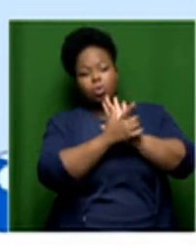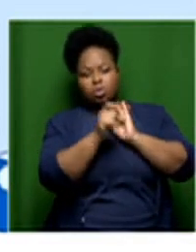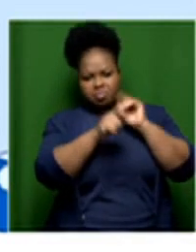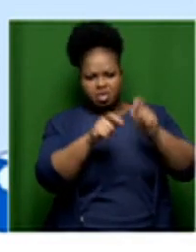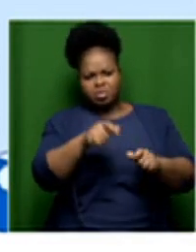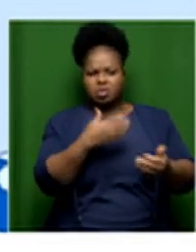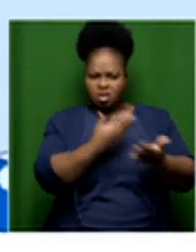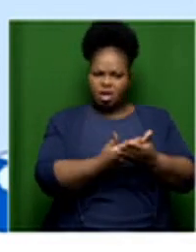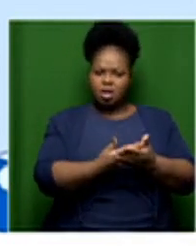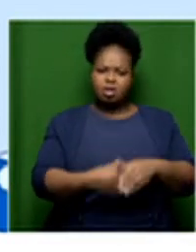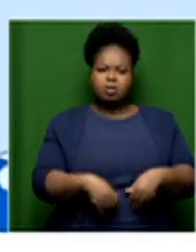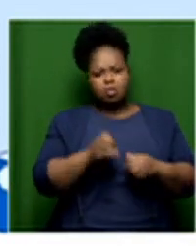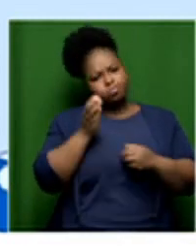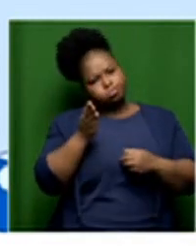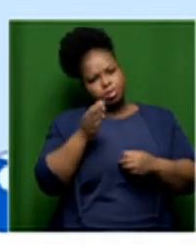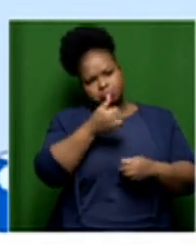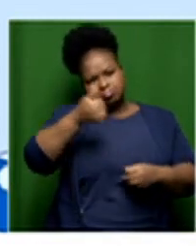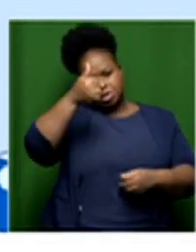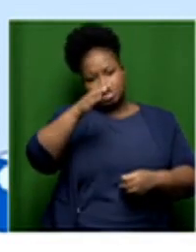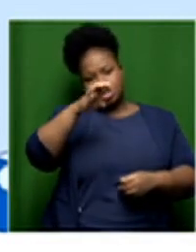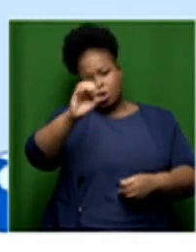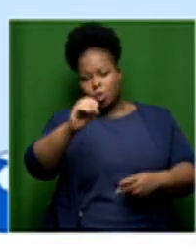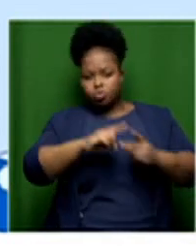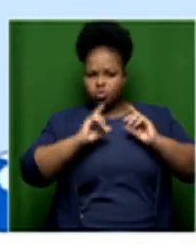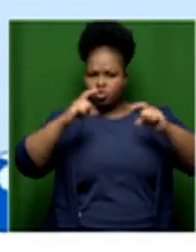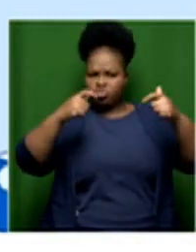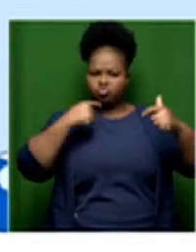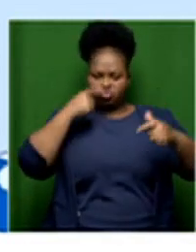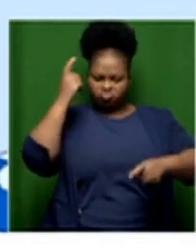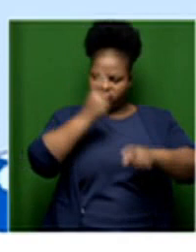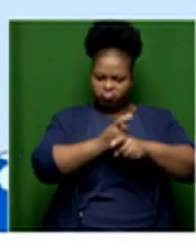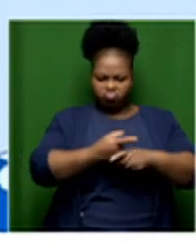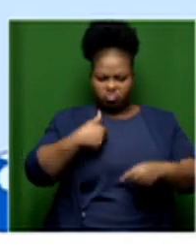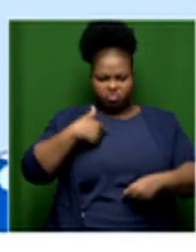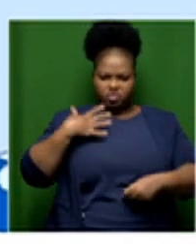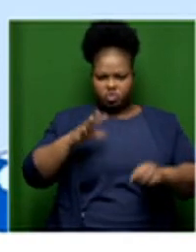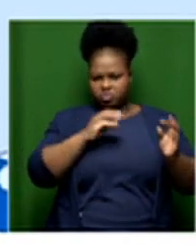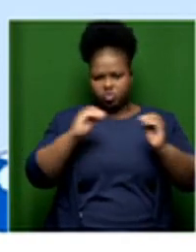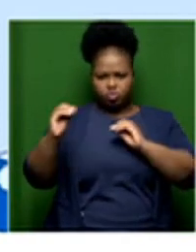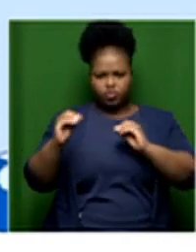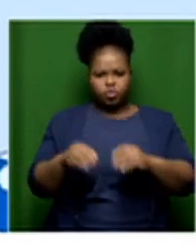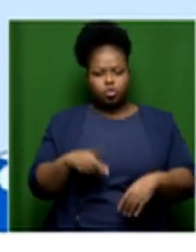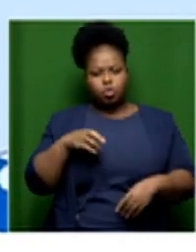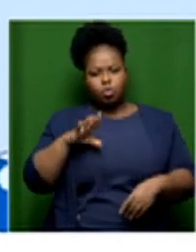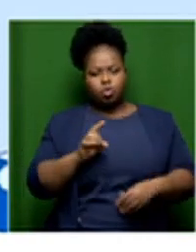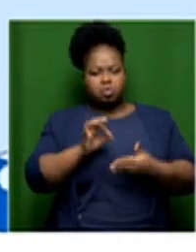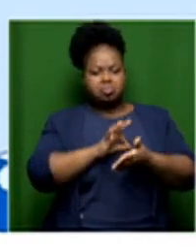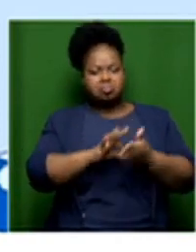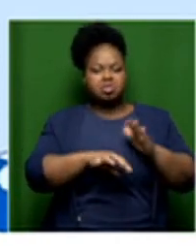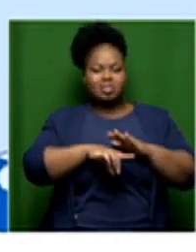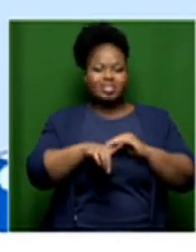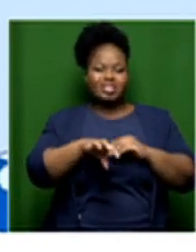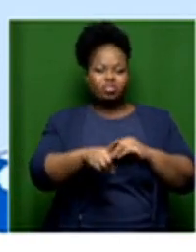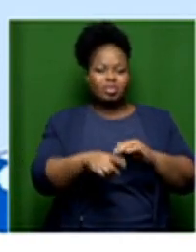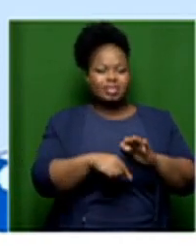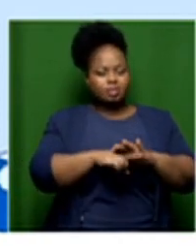make representation to the CEO or to the commission to say why they should not be moved from those voting districts.